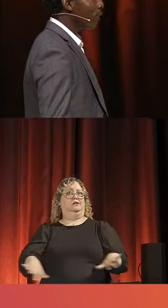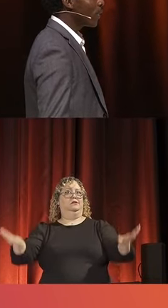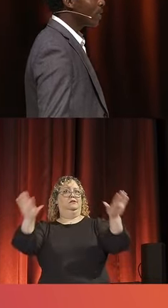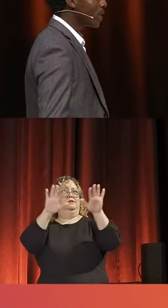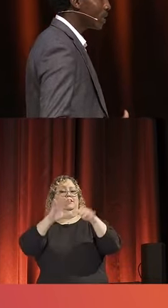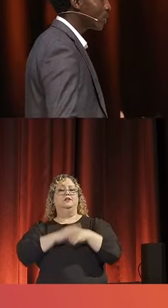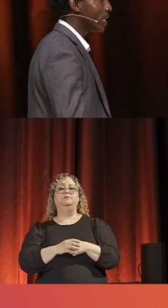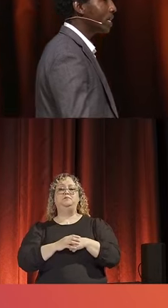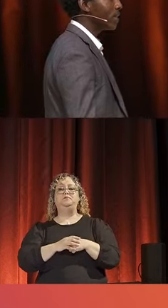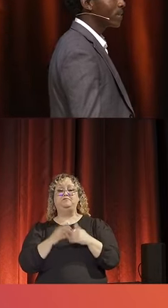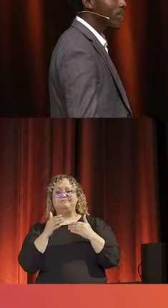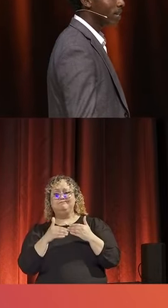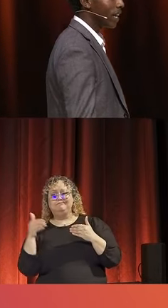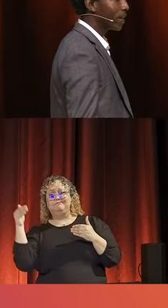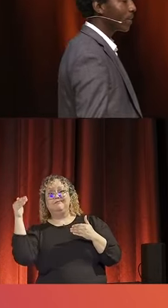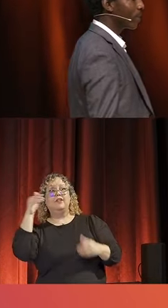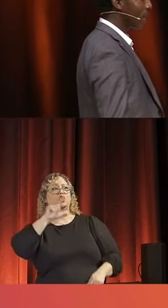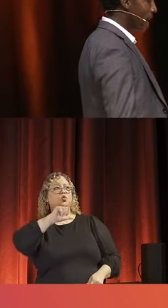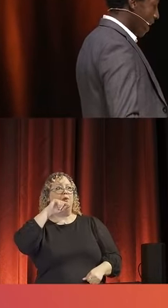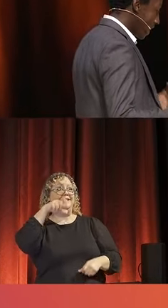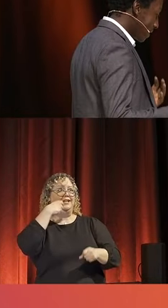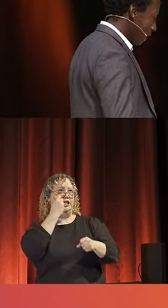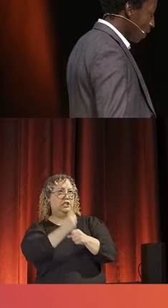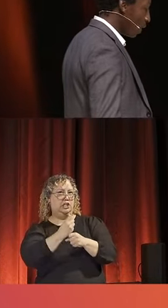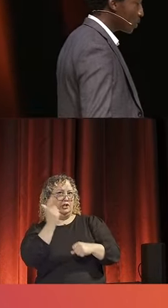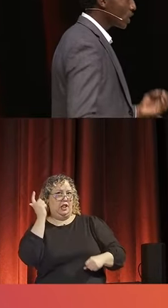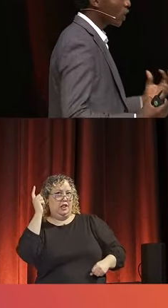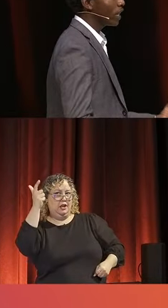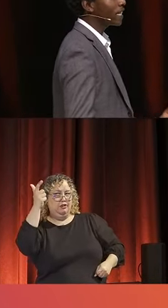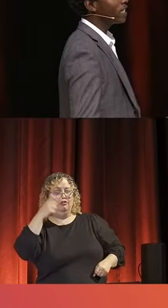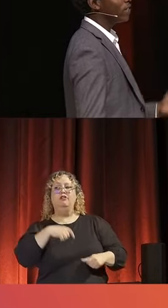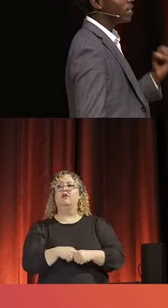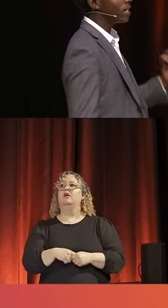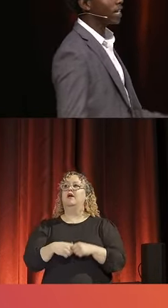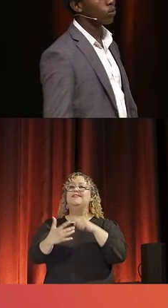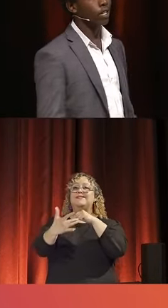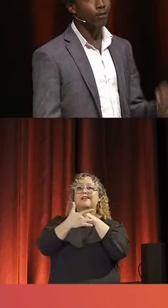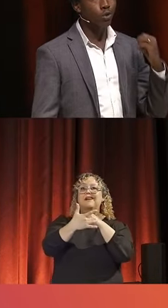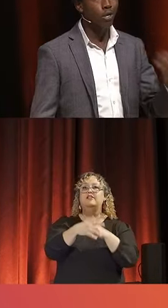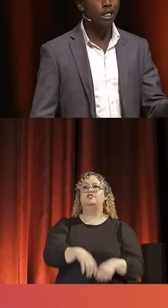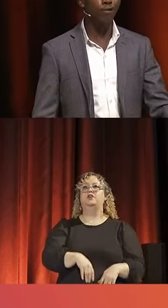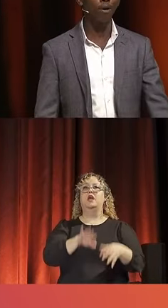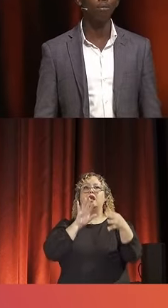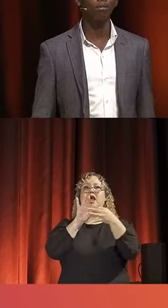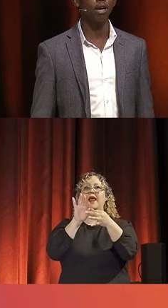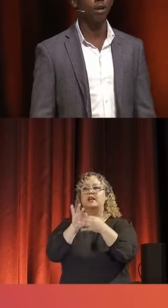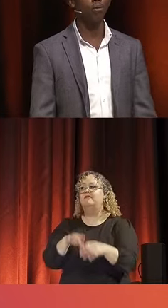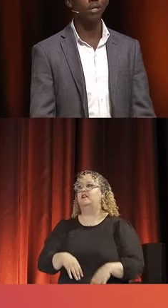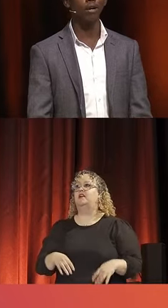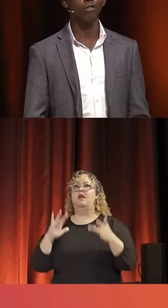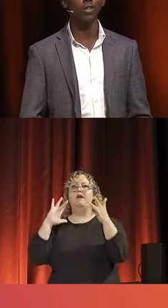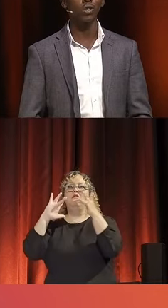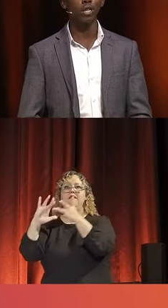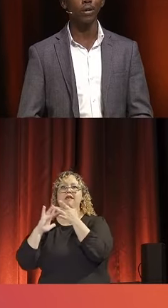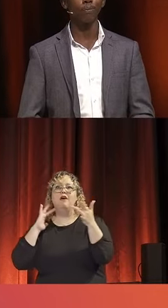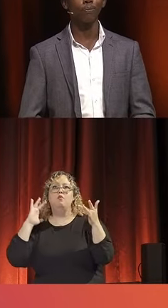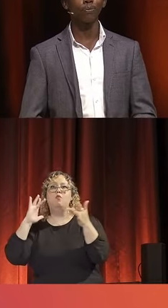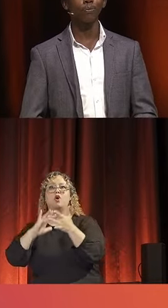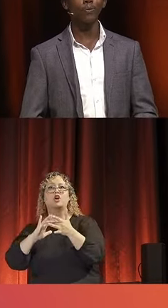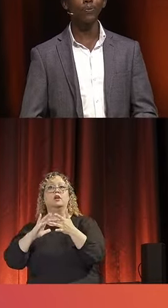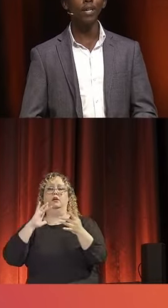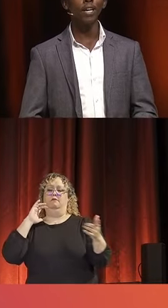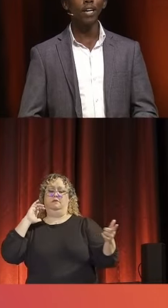Fast forward 20 years later, and technology, connectivity, and network have transformed my hometown of Engineer.